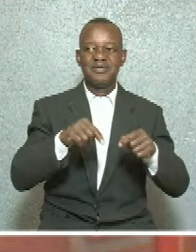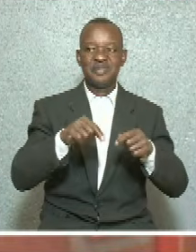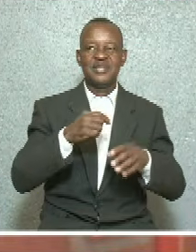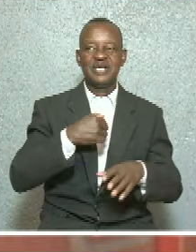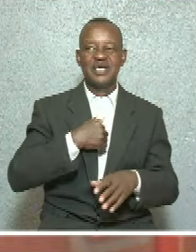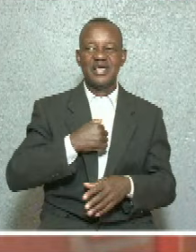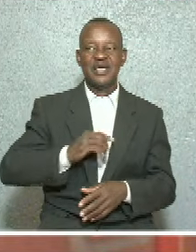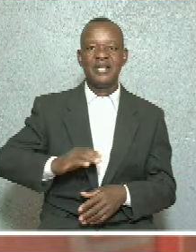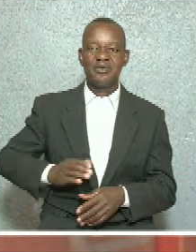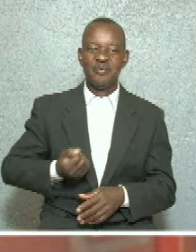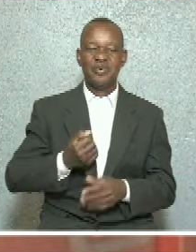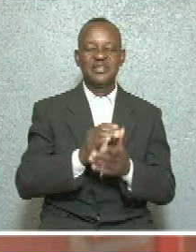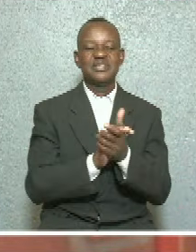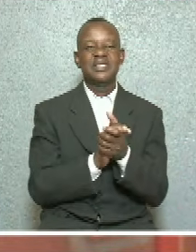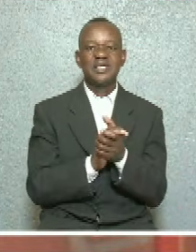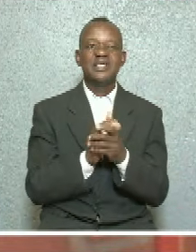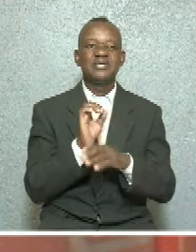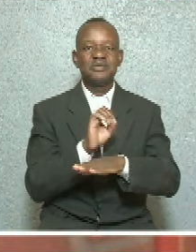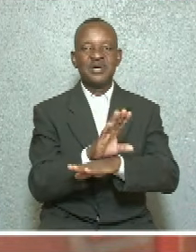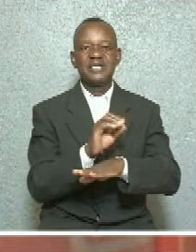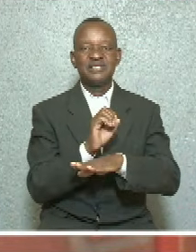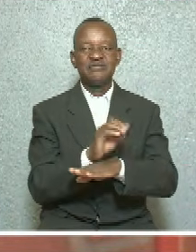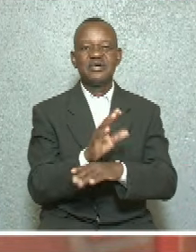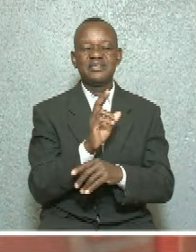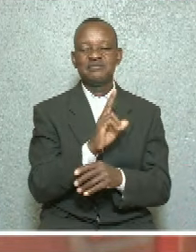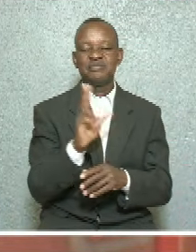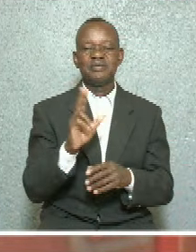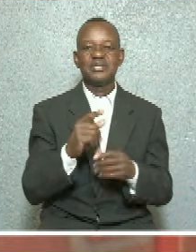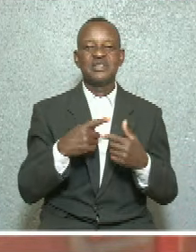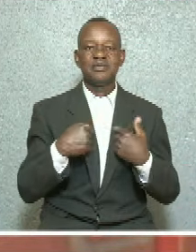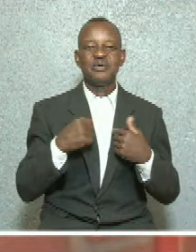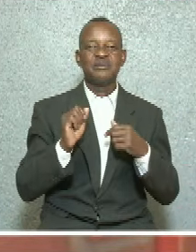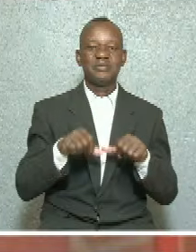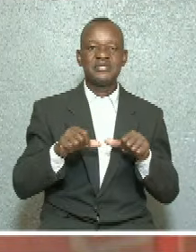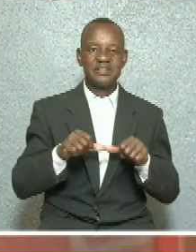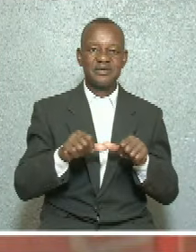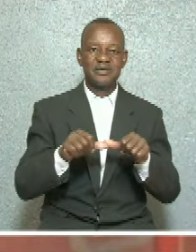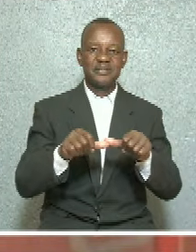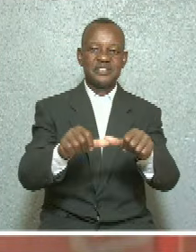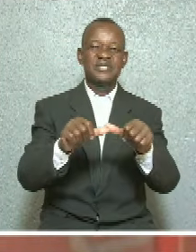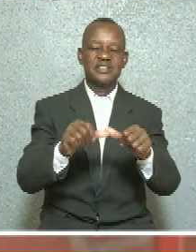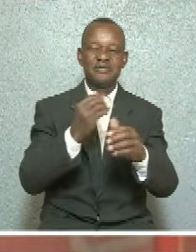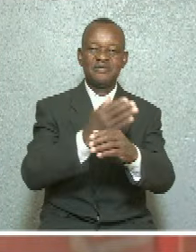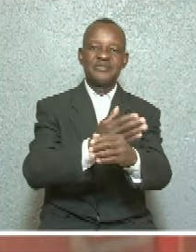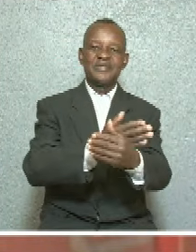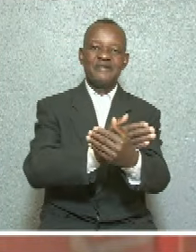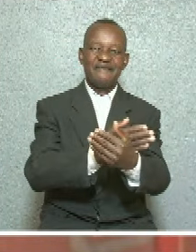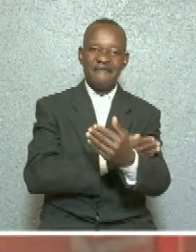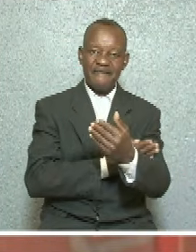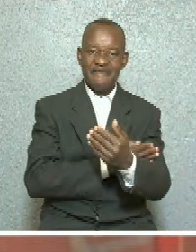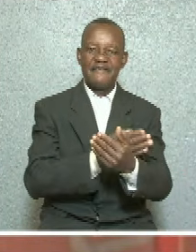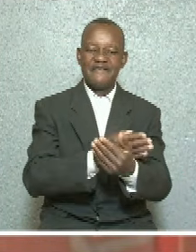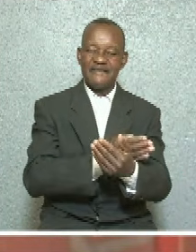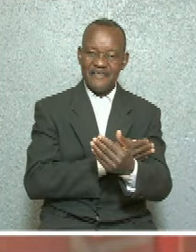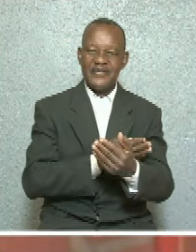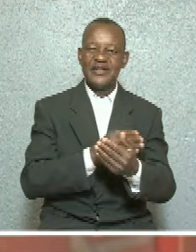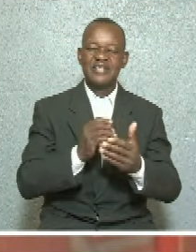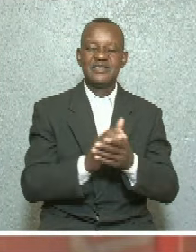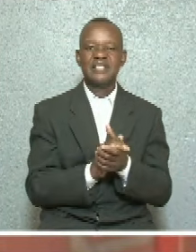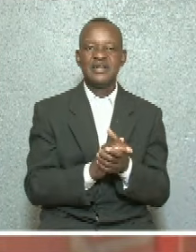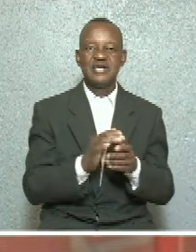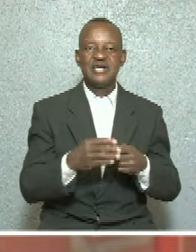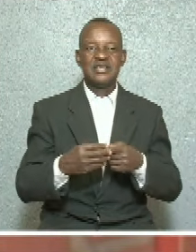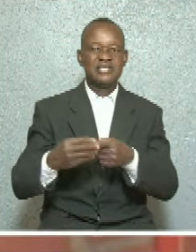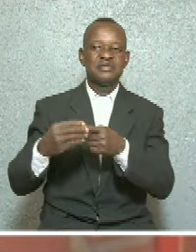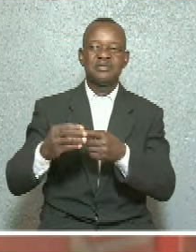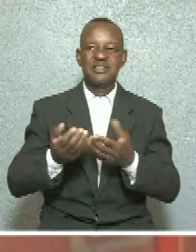must be resilient. You must continue fighting for what you believe, especially for the youth that is amongst us. And be